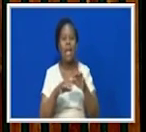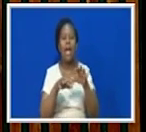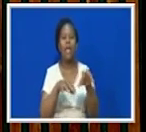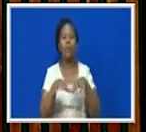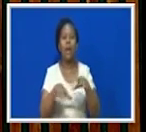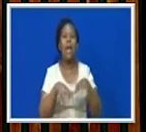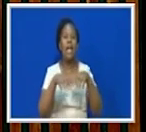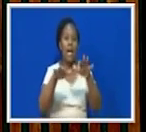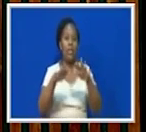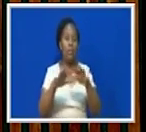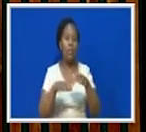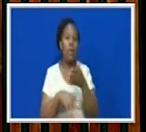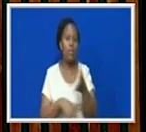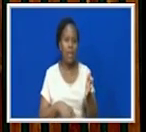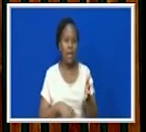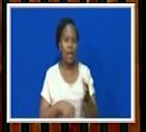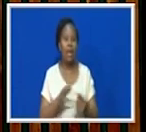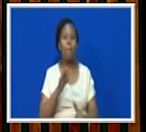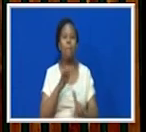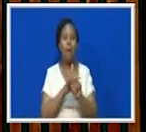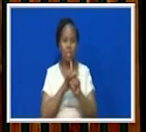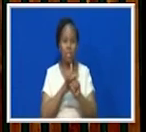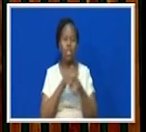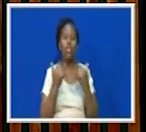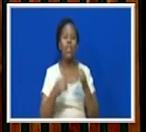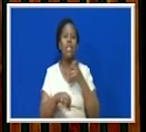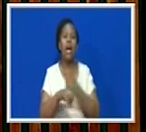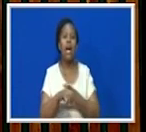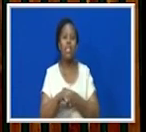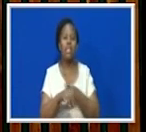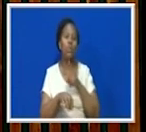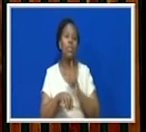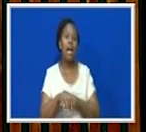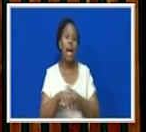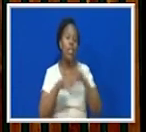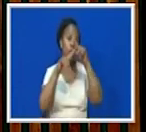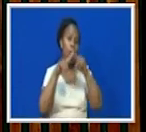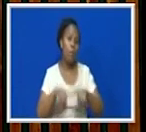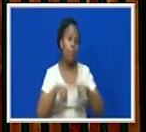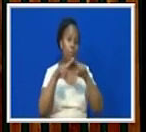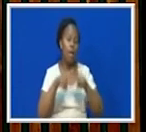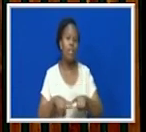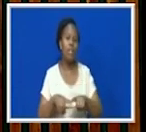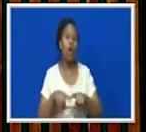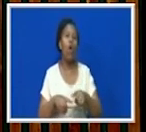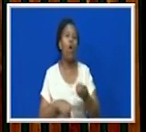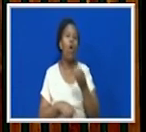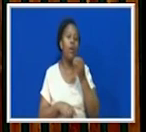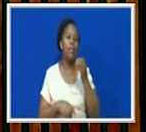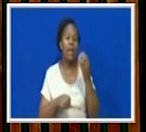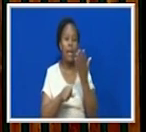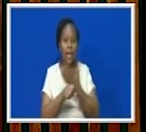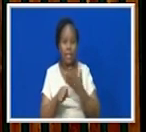emerged, and therefore man could not entirely depend on hunting and gathering. So there was need for man to